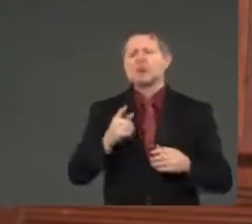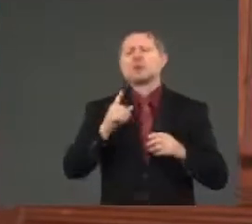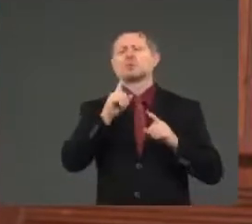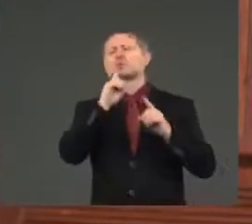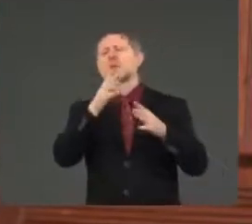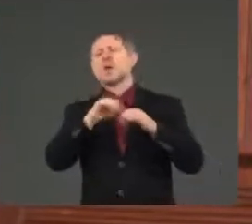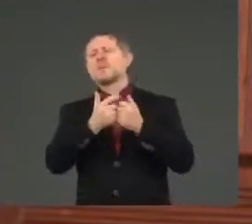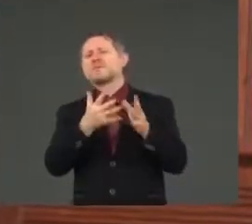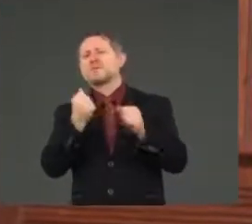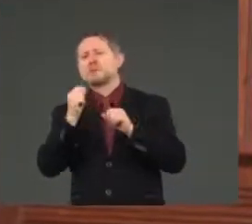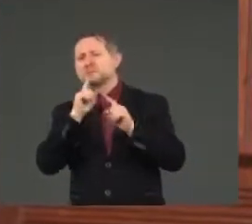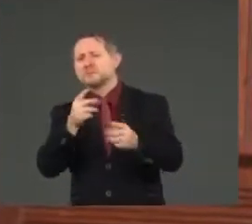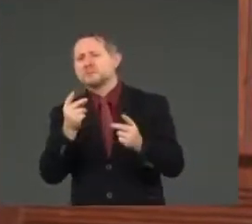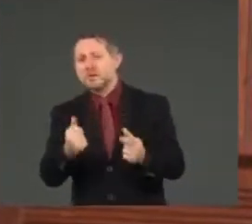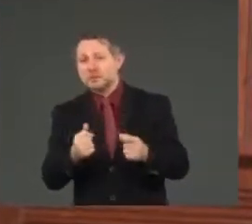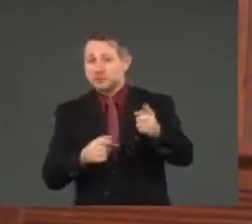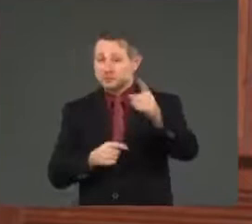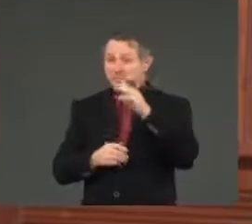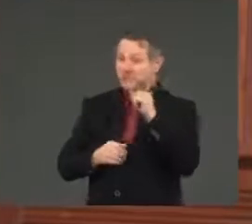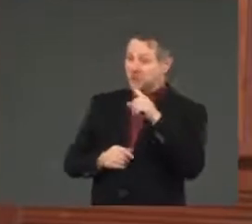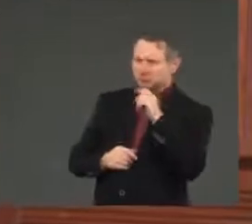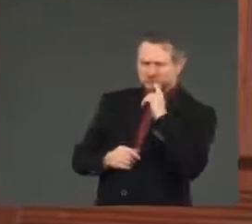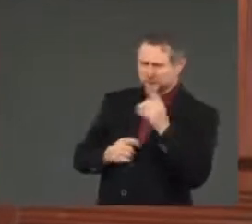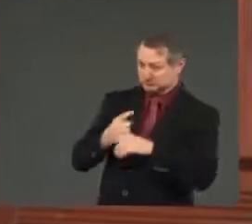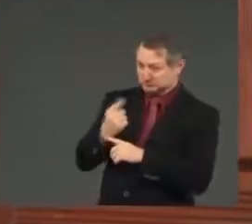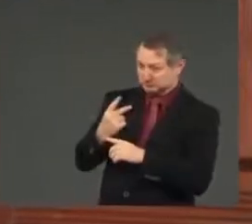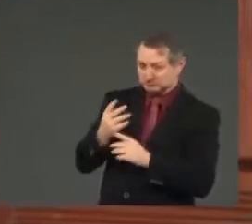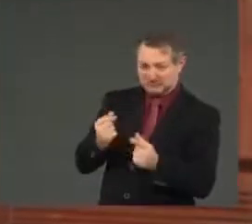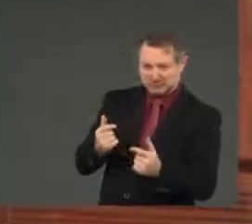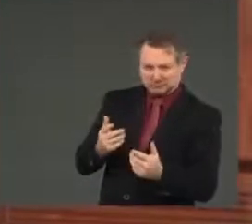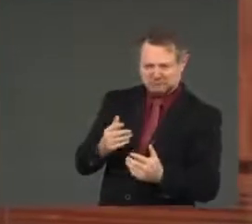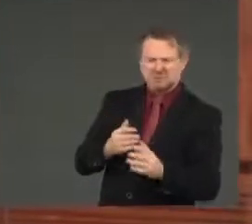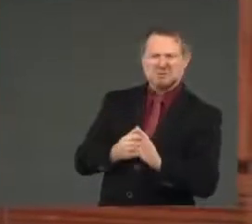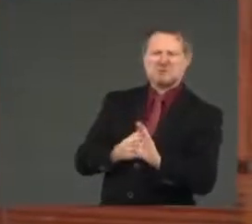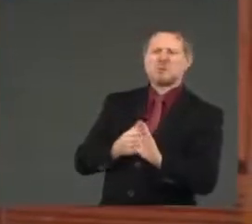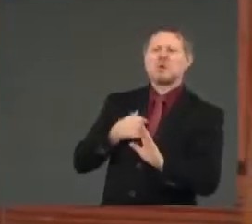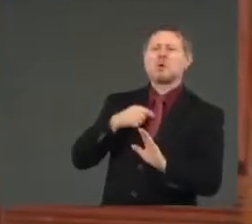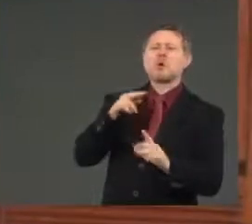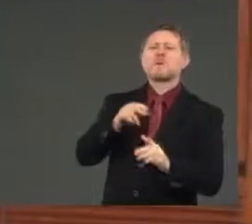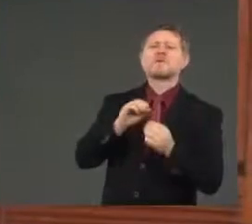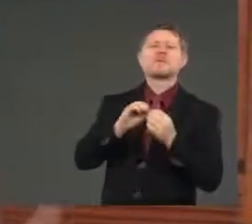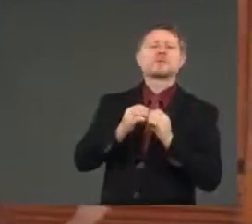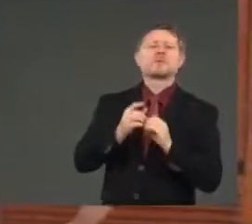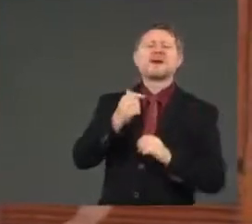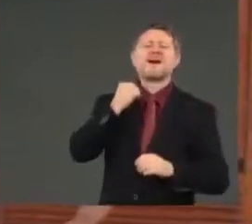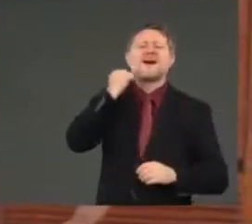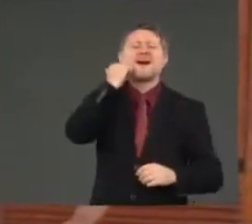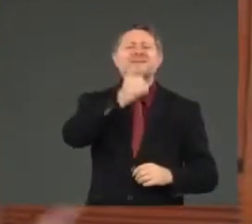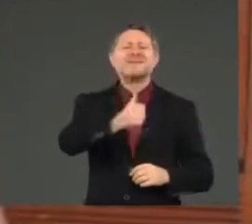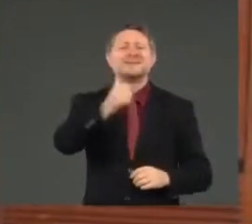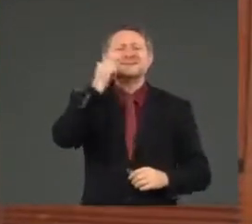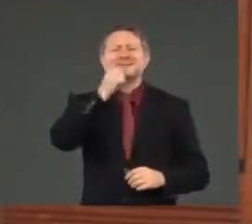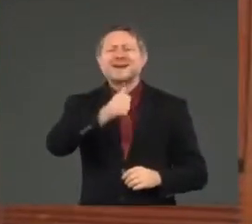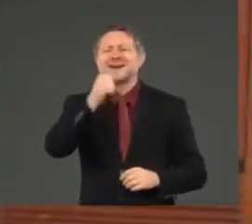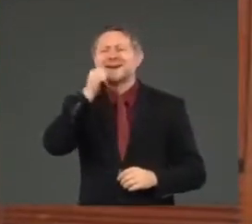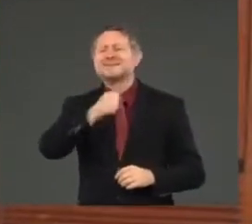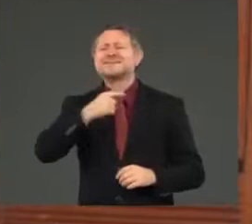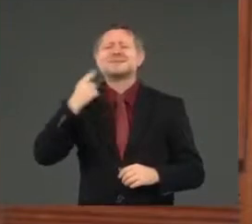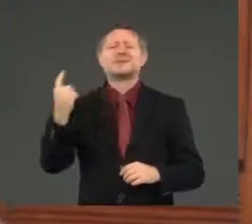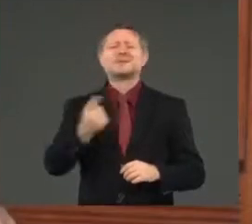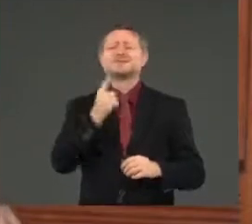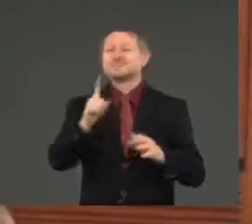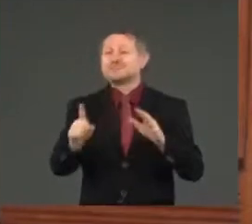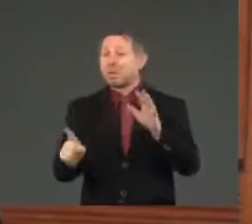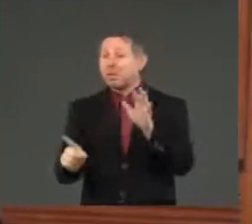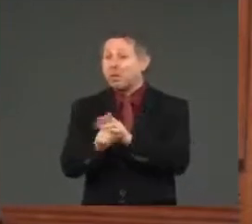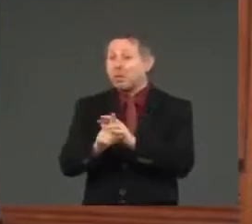I mean, over 3 days, we over do 5 it. days? We look at it daily, Jesse. So if something pops significantly in a bunch of different areas,